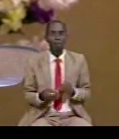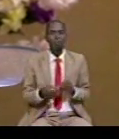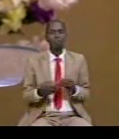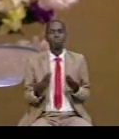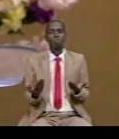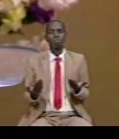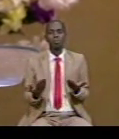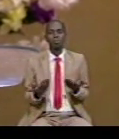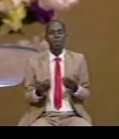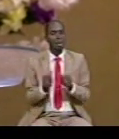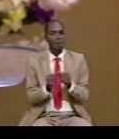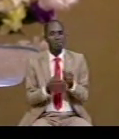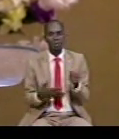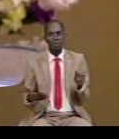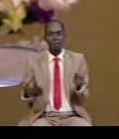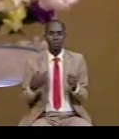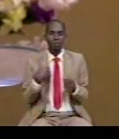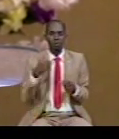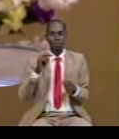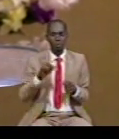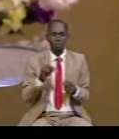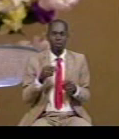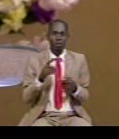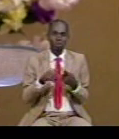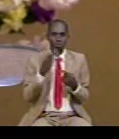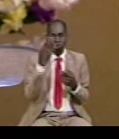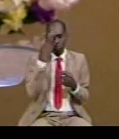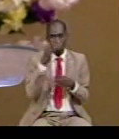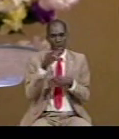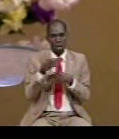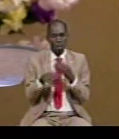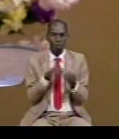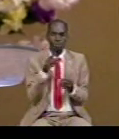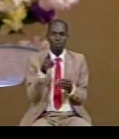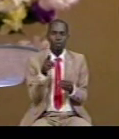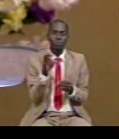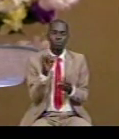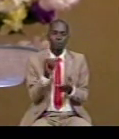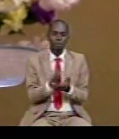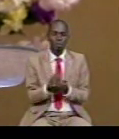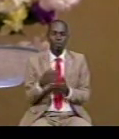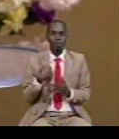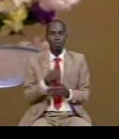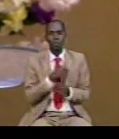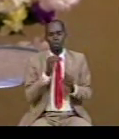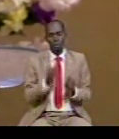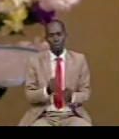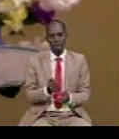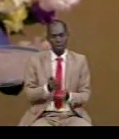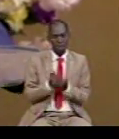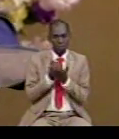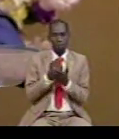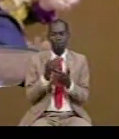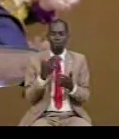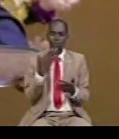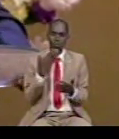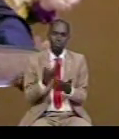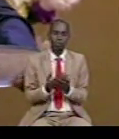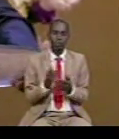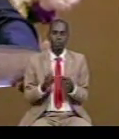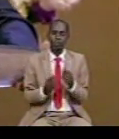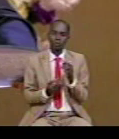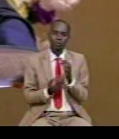Kindly fill on the information required, fill them correctly, and return them to the